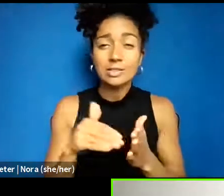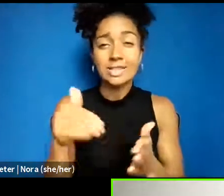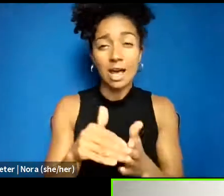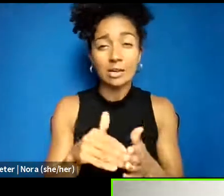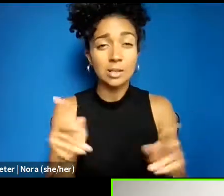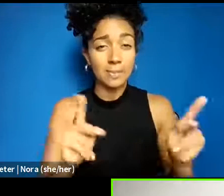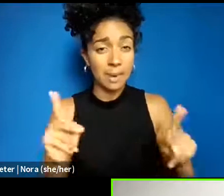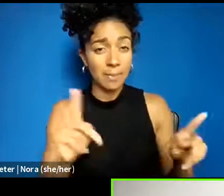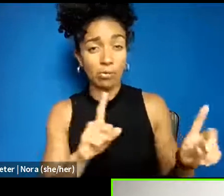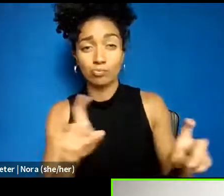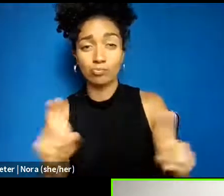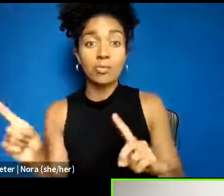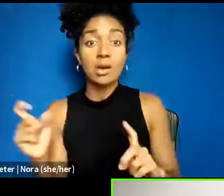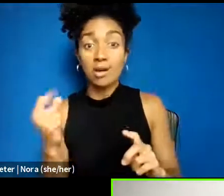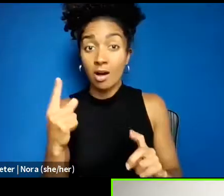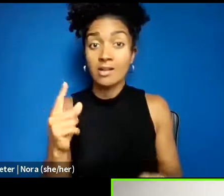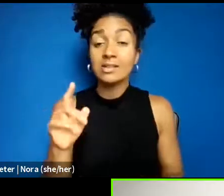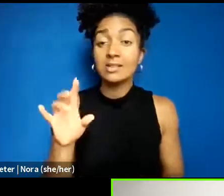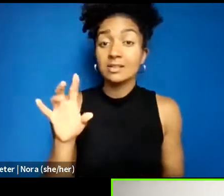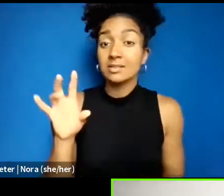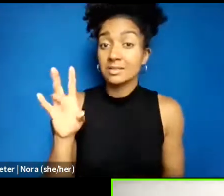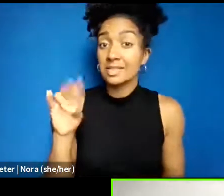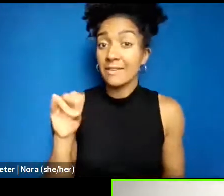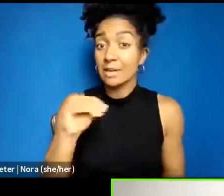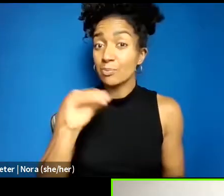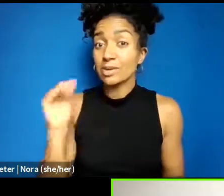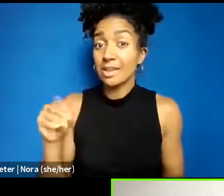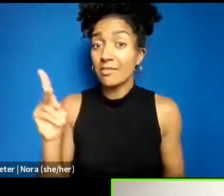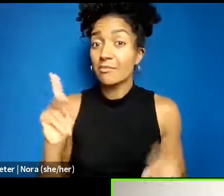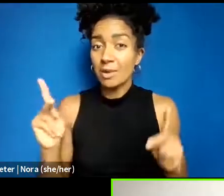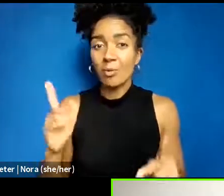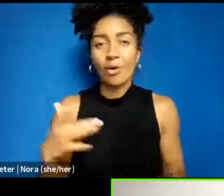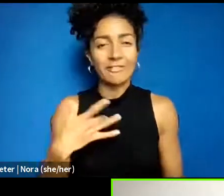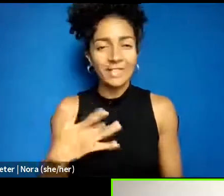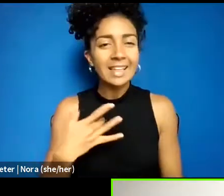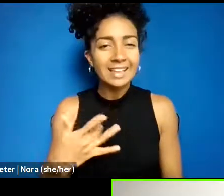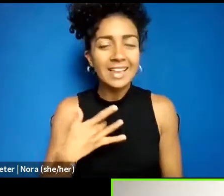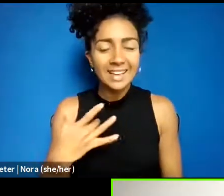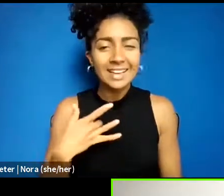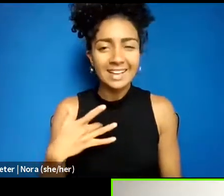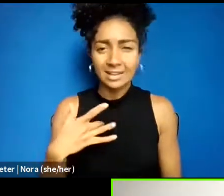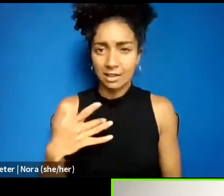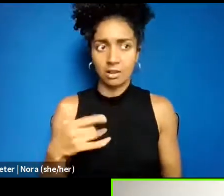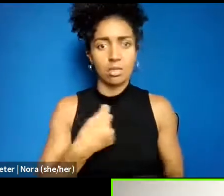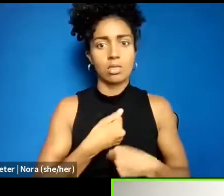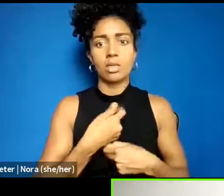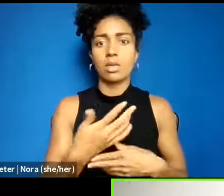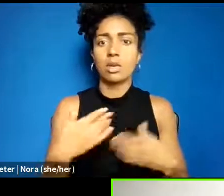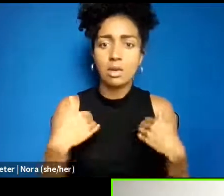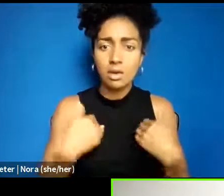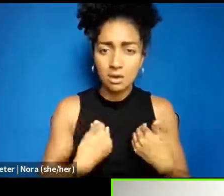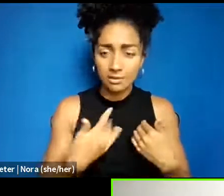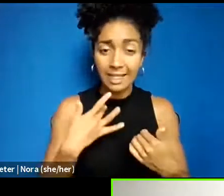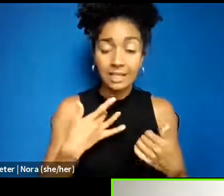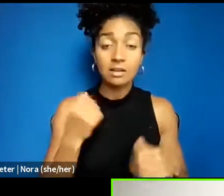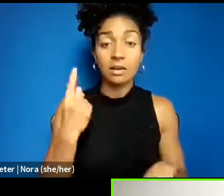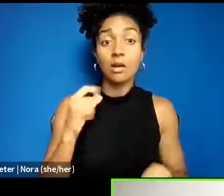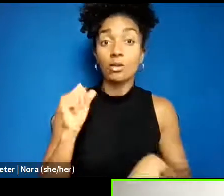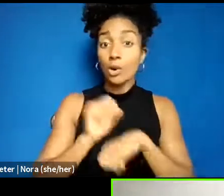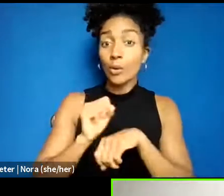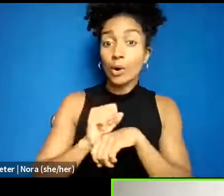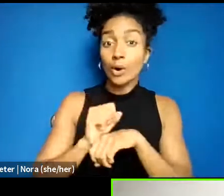And within the work of DNI, I feel as though it's happening even